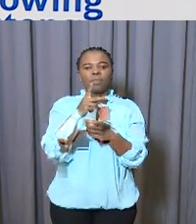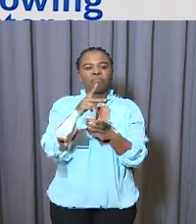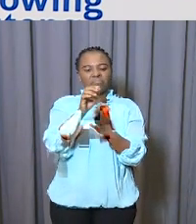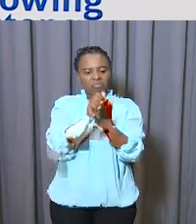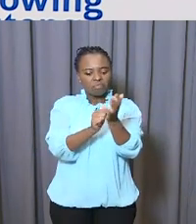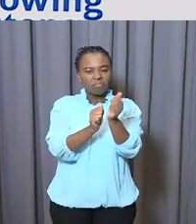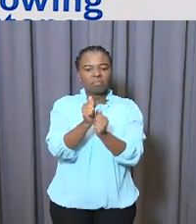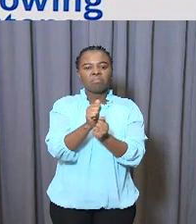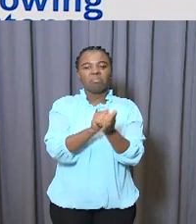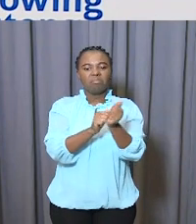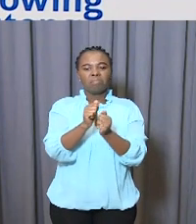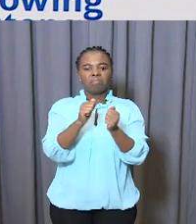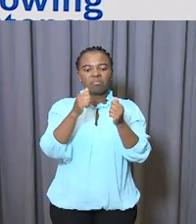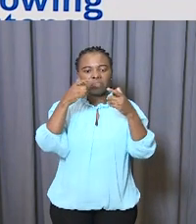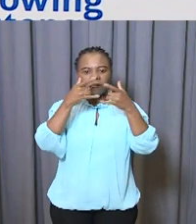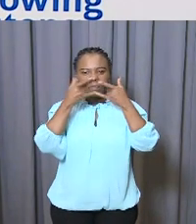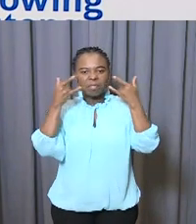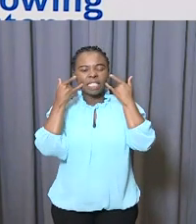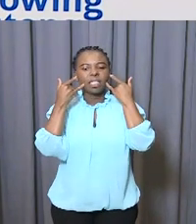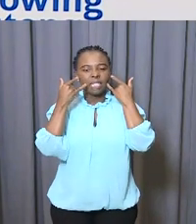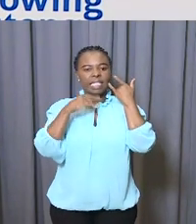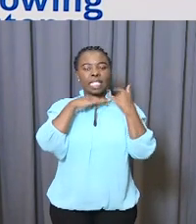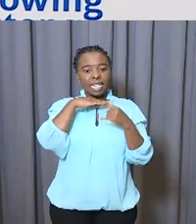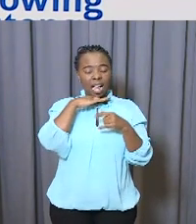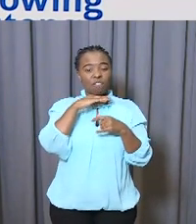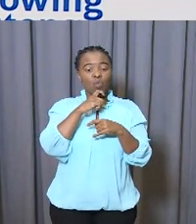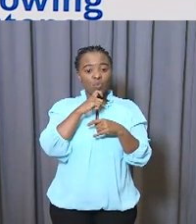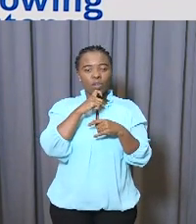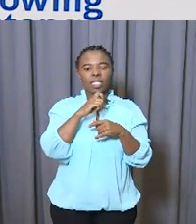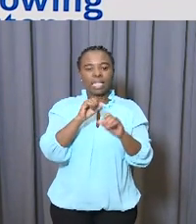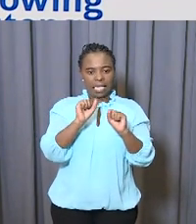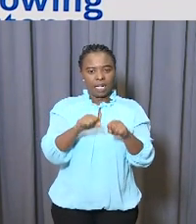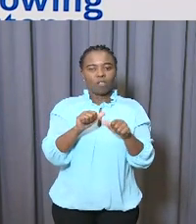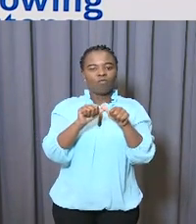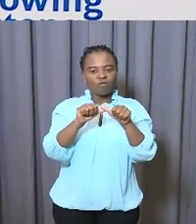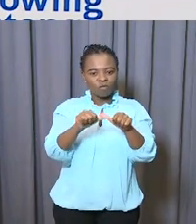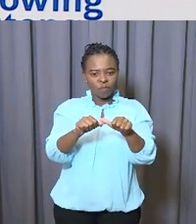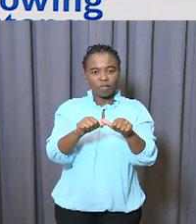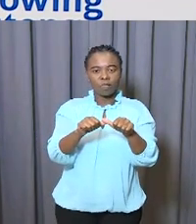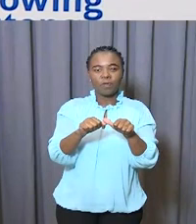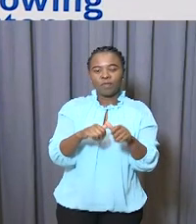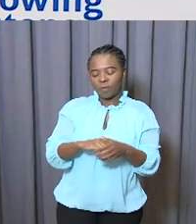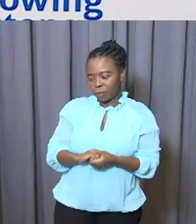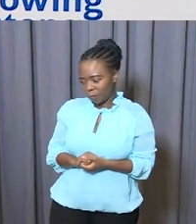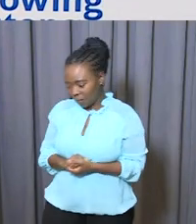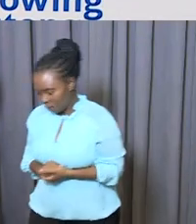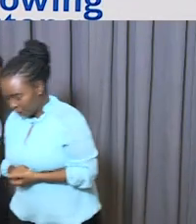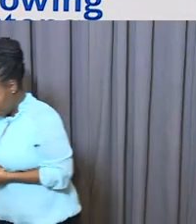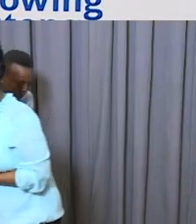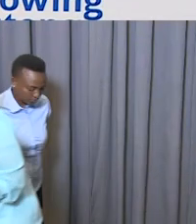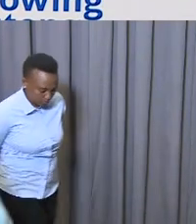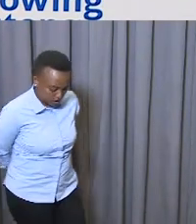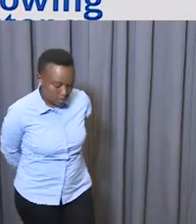that our adequacy of PPE and usage is, we are closely in consultation and in discussion with all